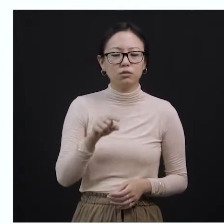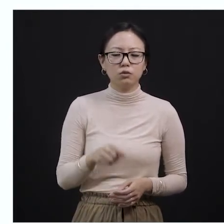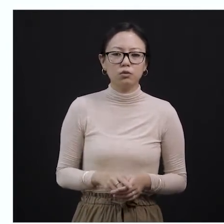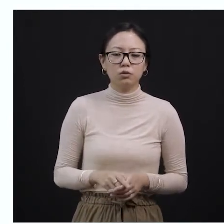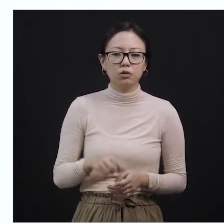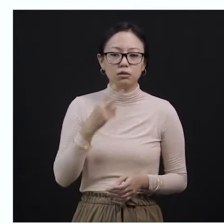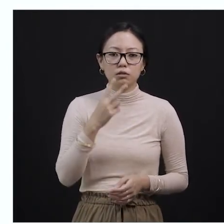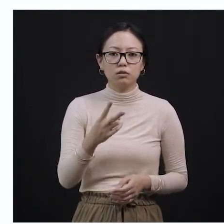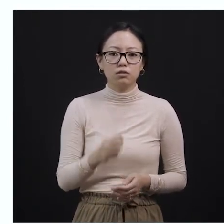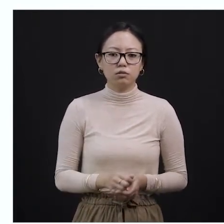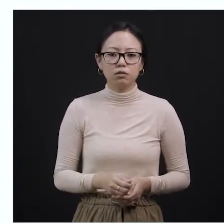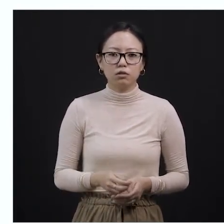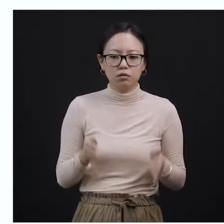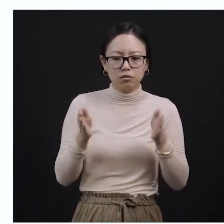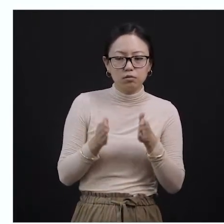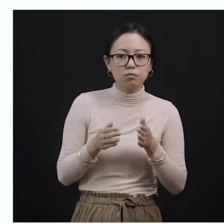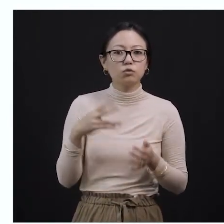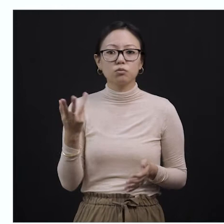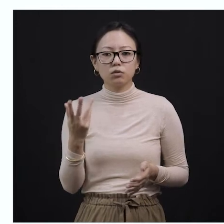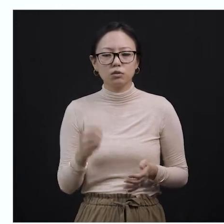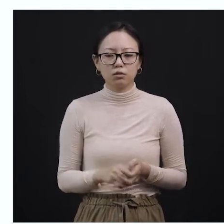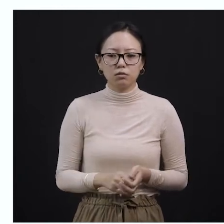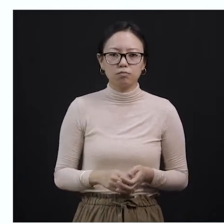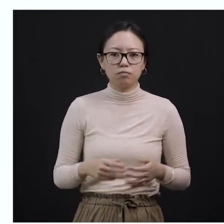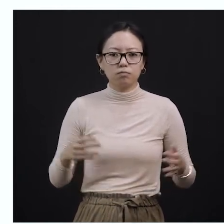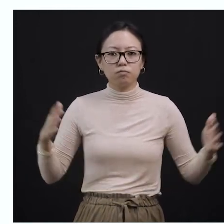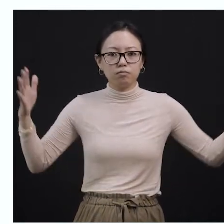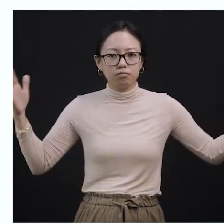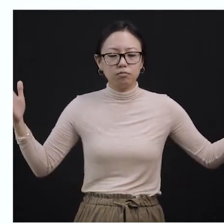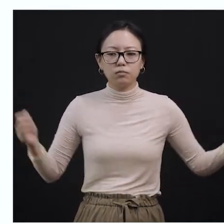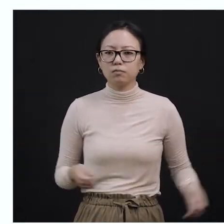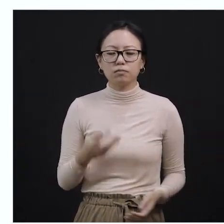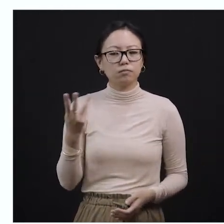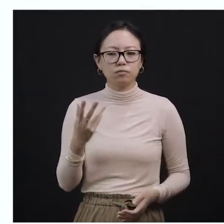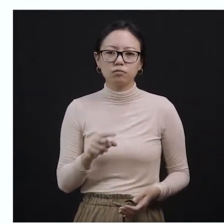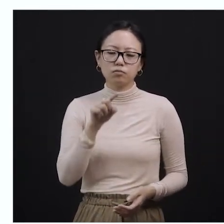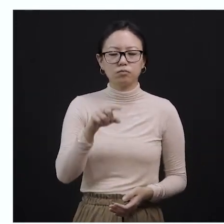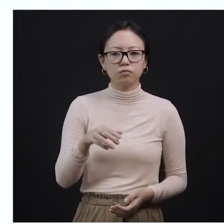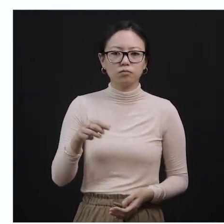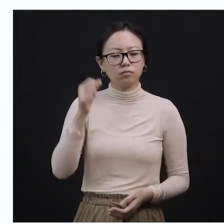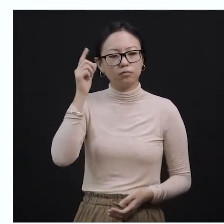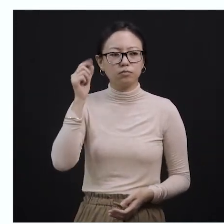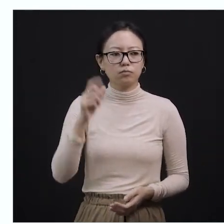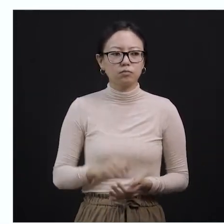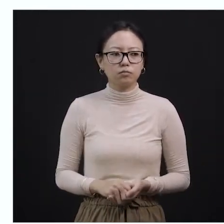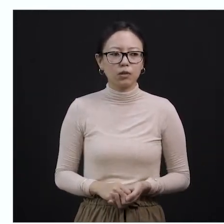biggest, right? So let's look at the next topic. Tick the